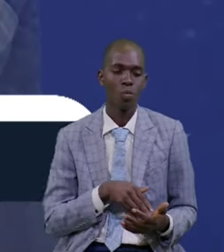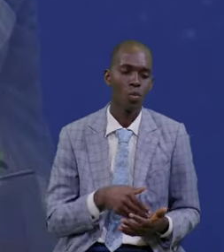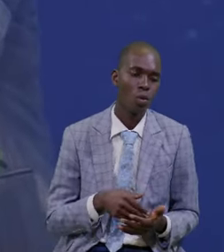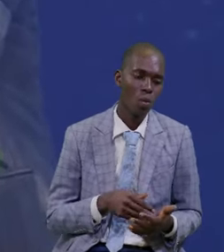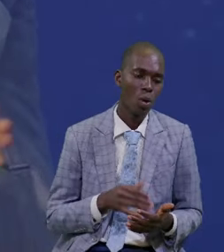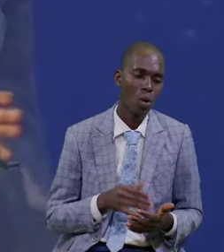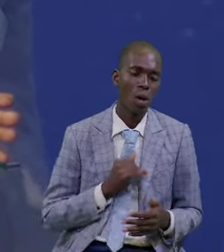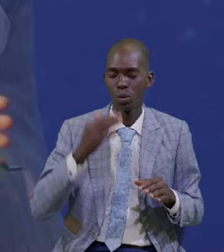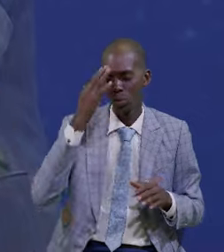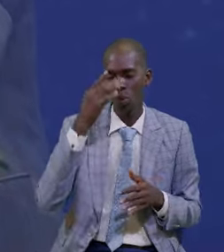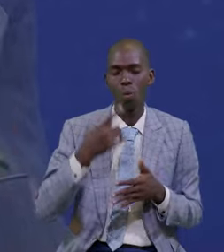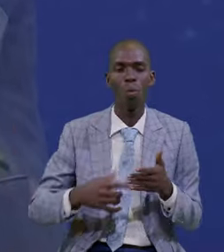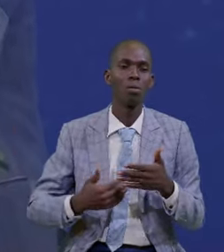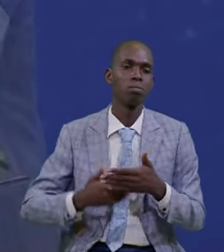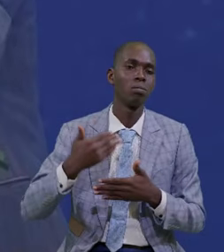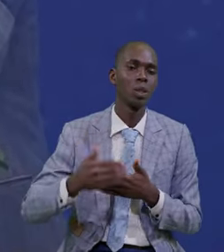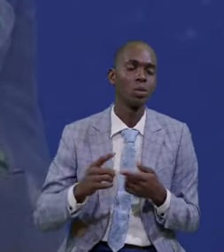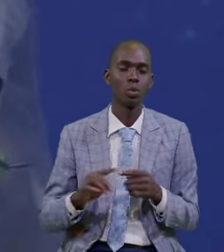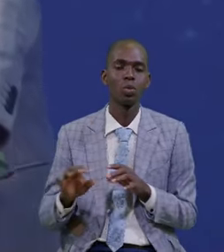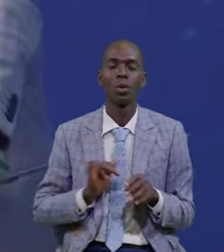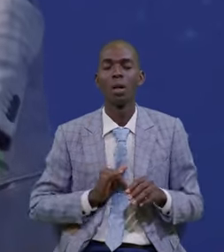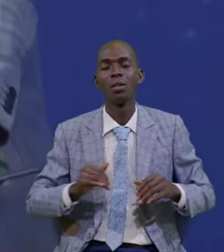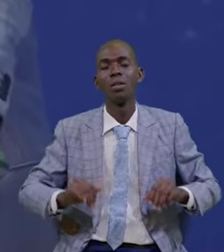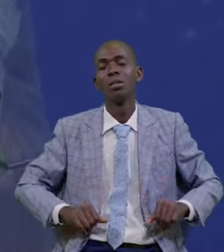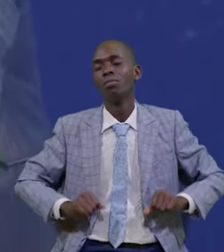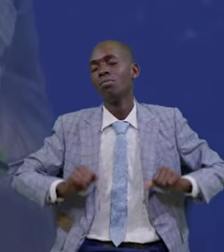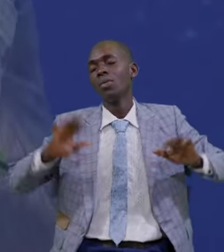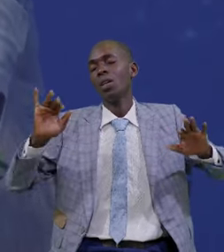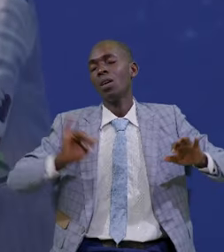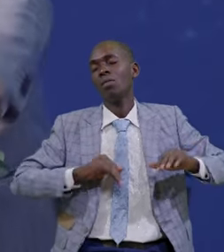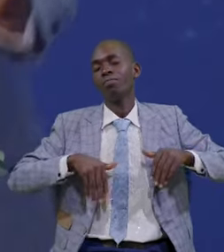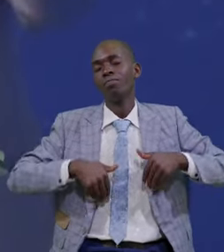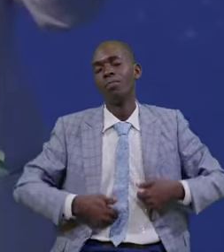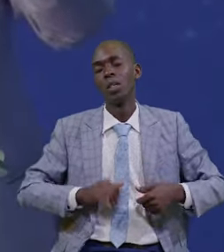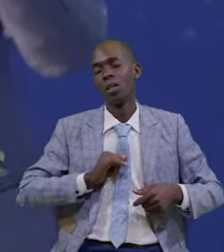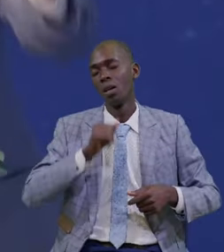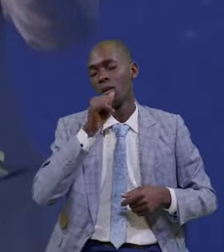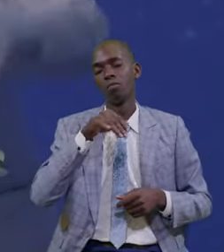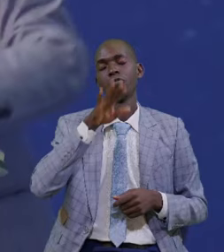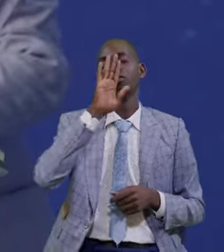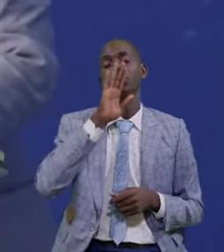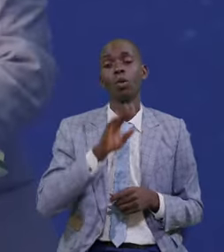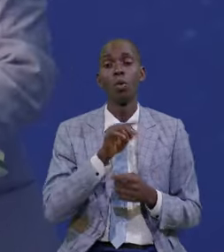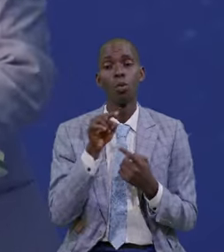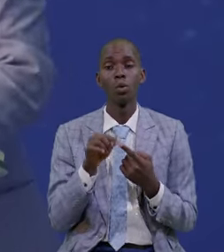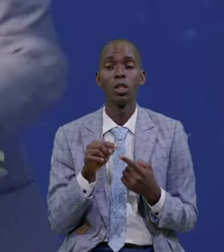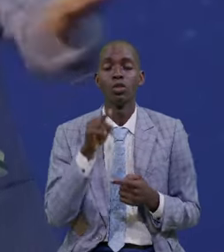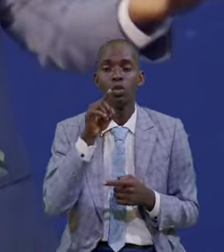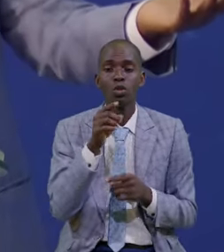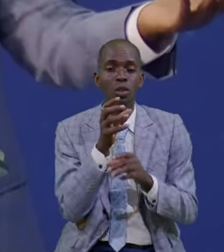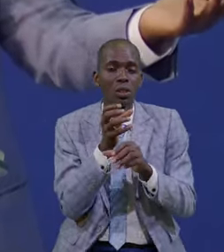do. I'm fed up. When you receive the Holy Ghost, another